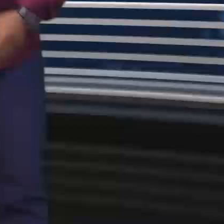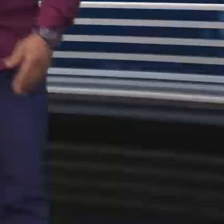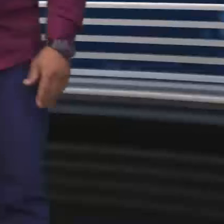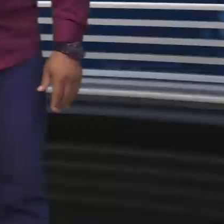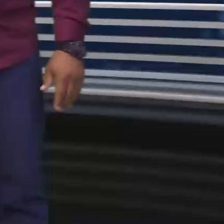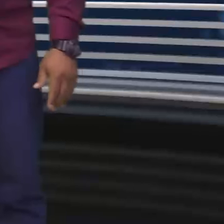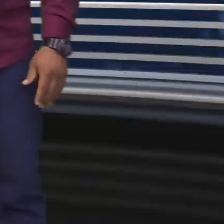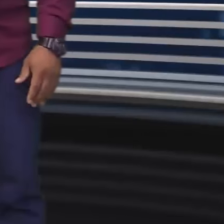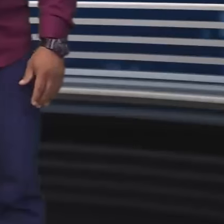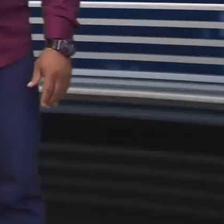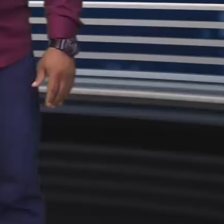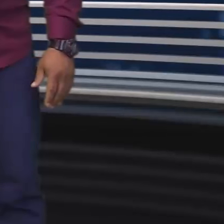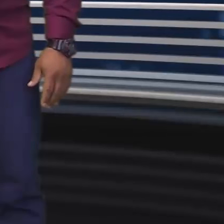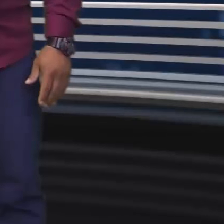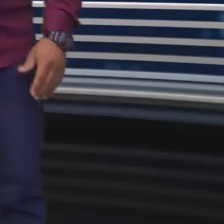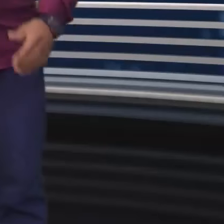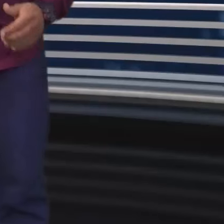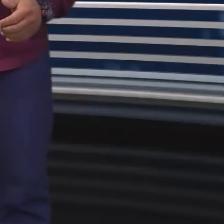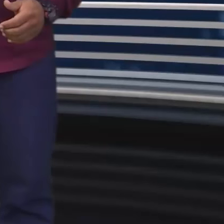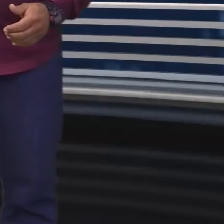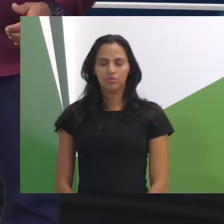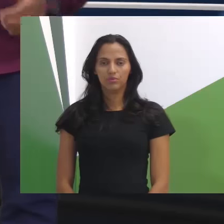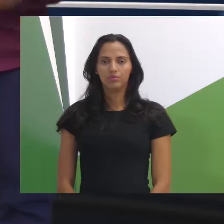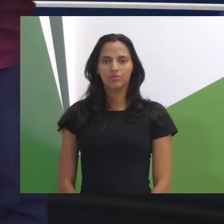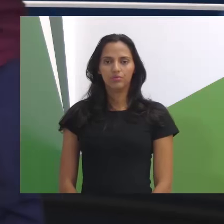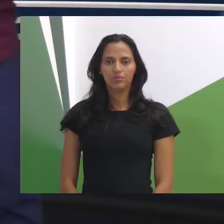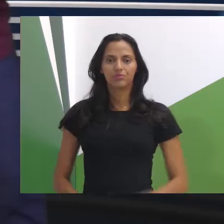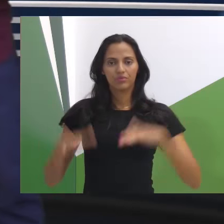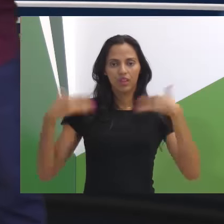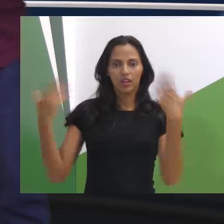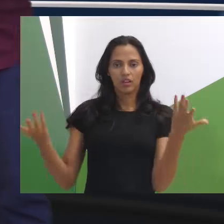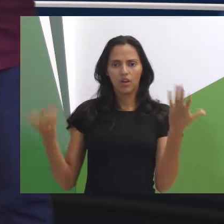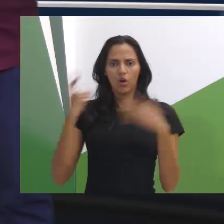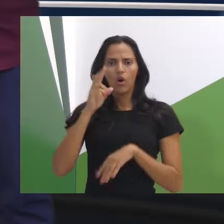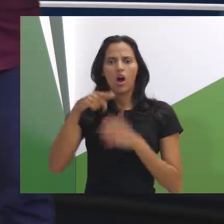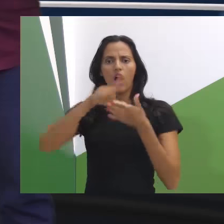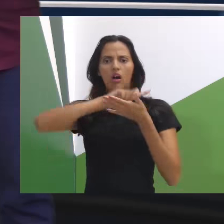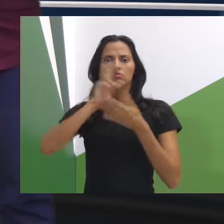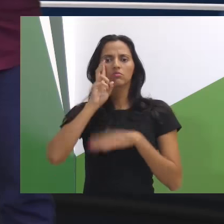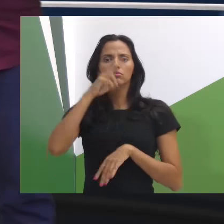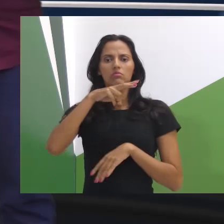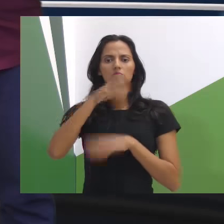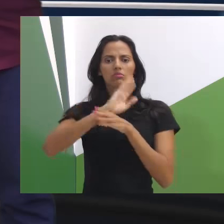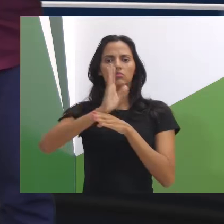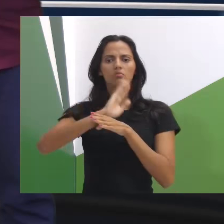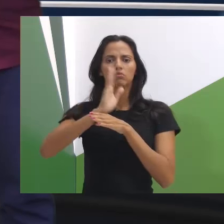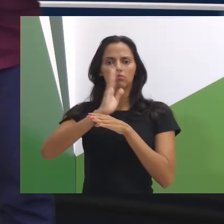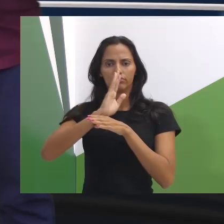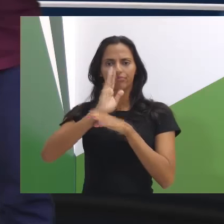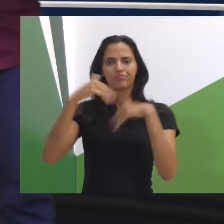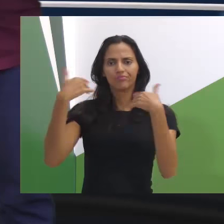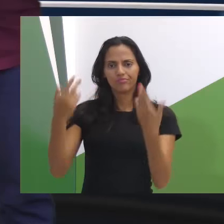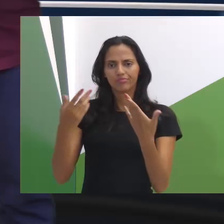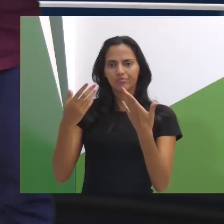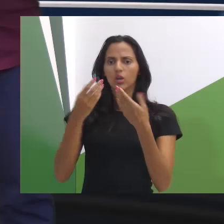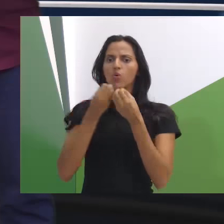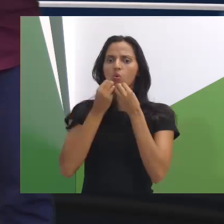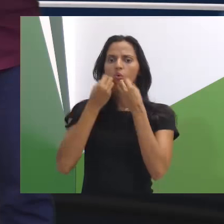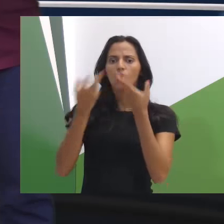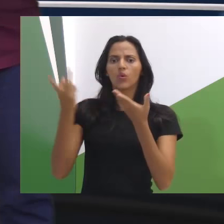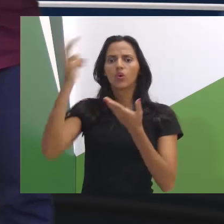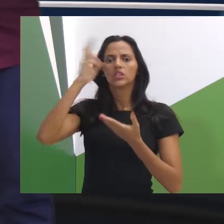So, you've seen the trailer? This trailer is a real story. It tells the story of